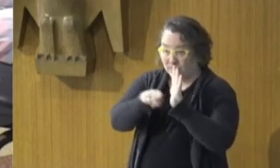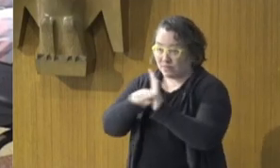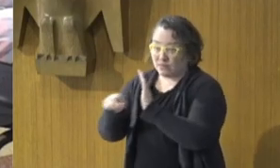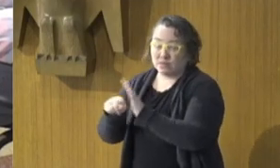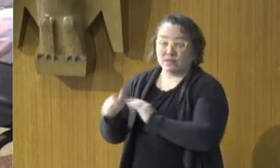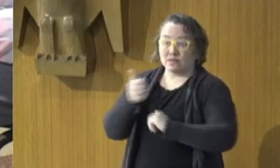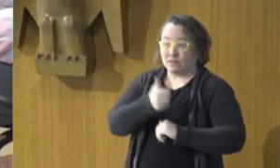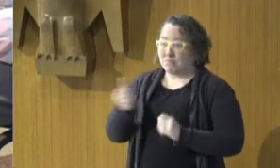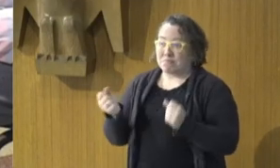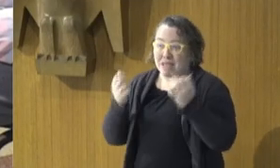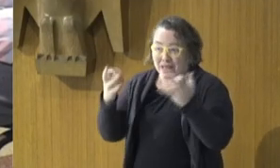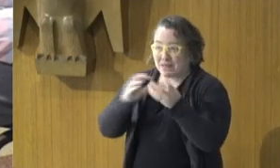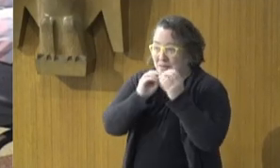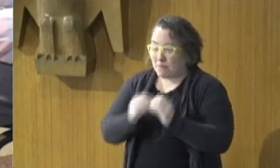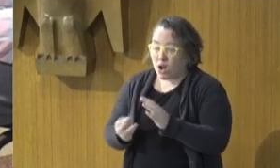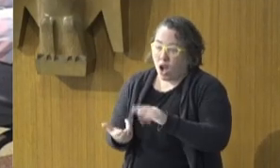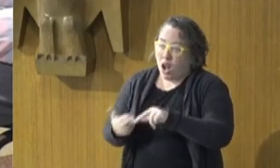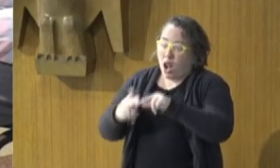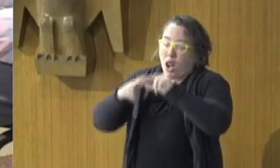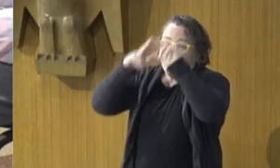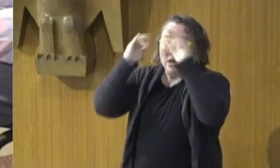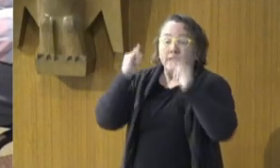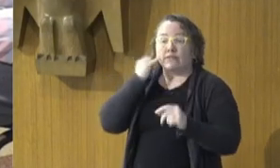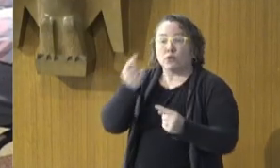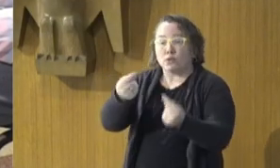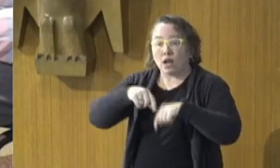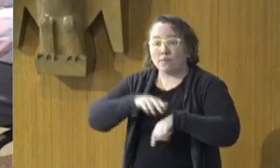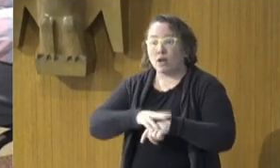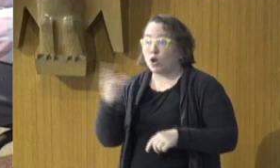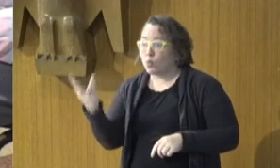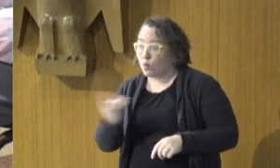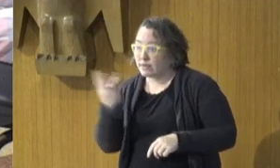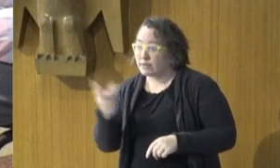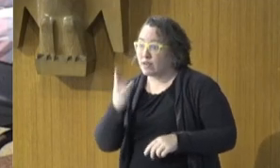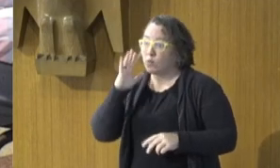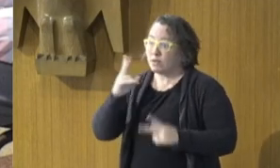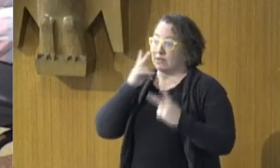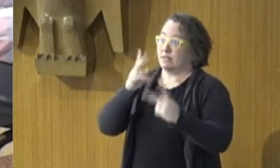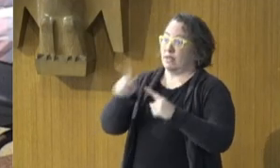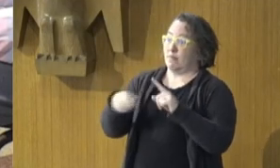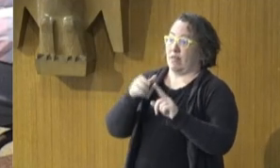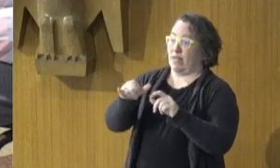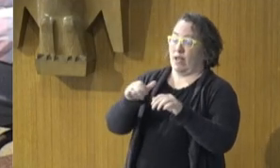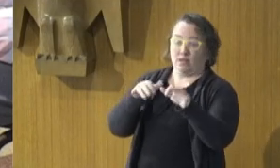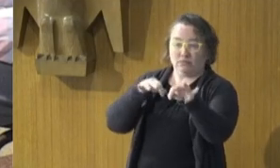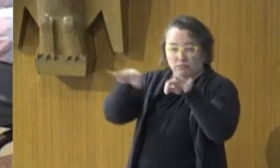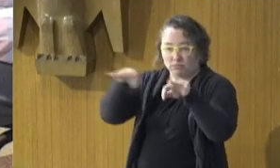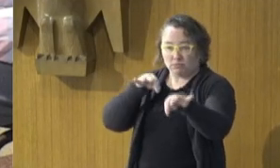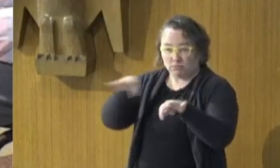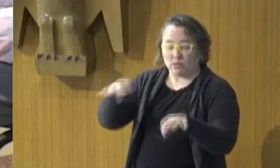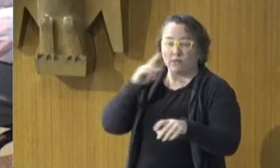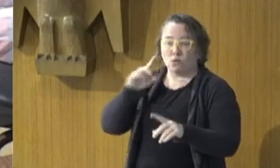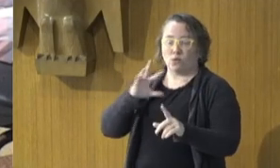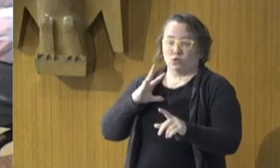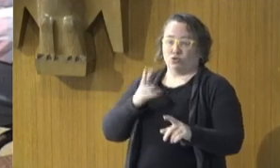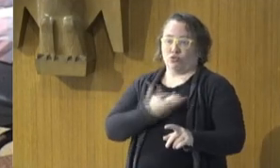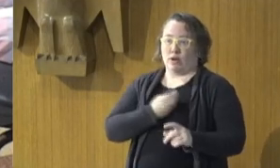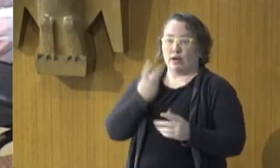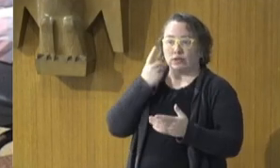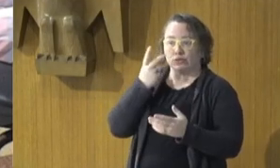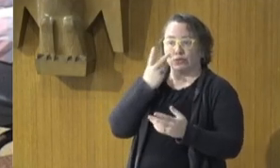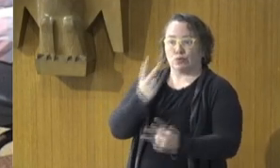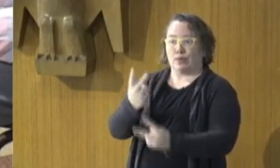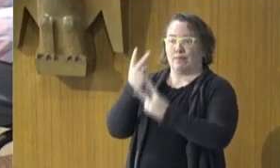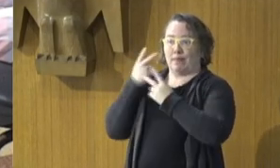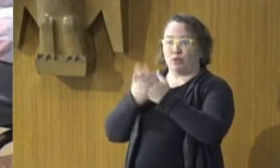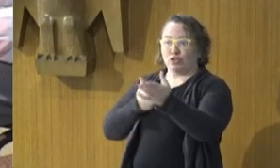rates are high. If you come to our trans service of remembrance on Wednesday, you'll hear more about that in great detail. And we as people of faith, we want to